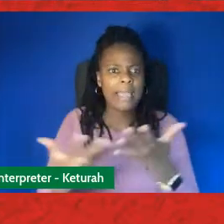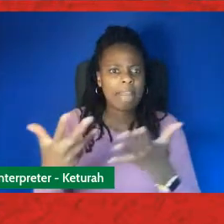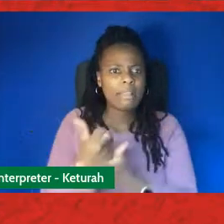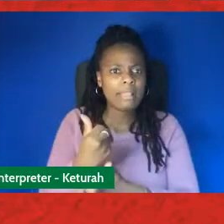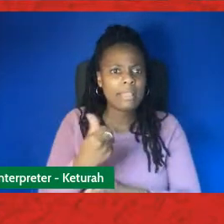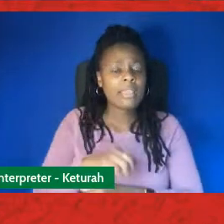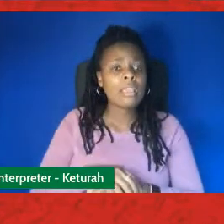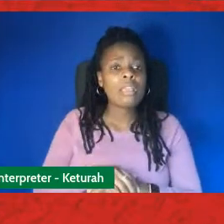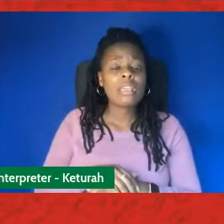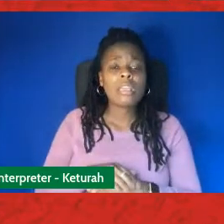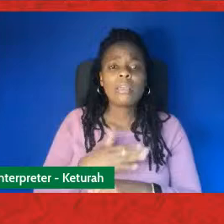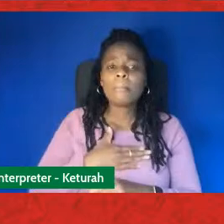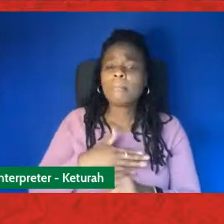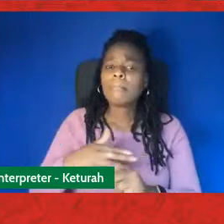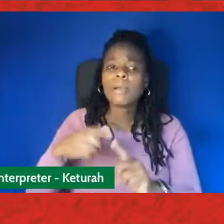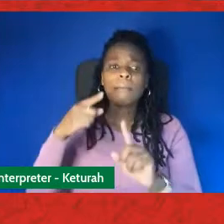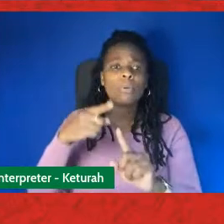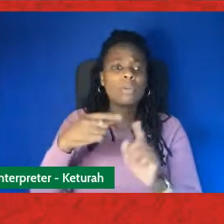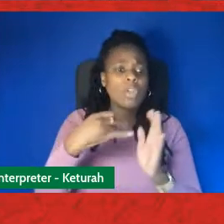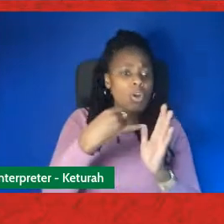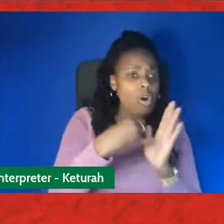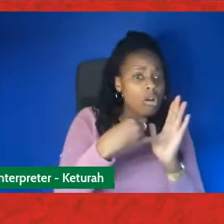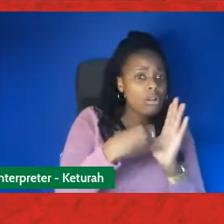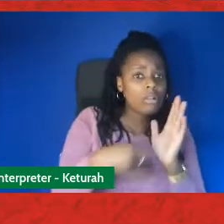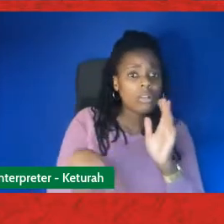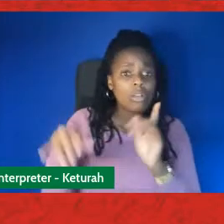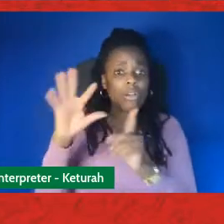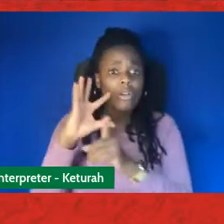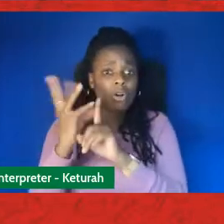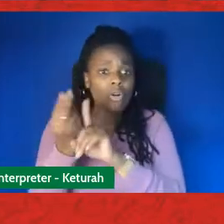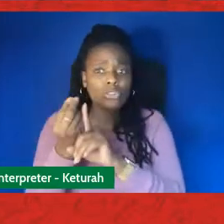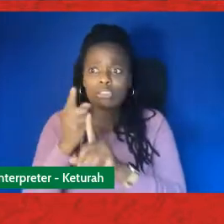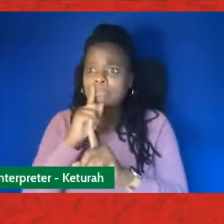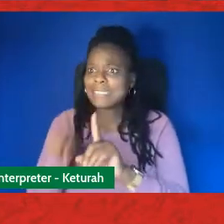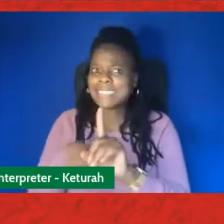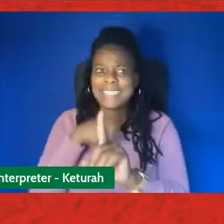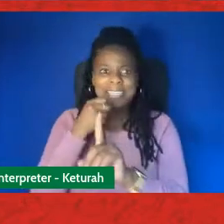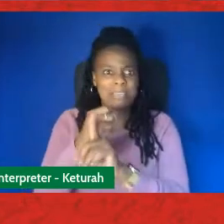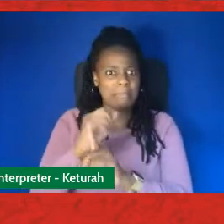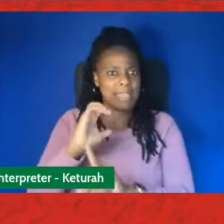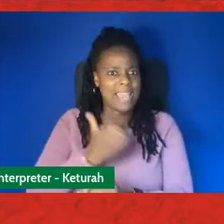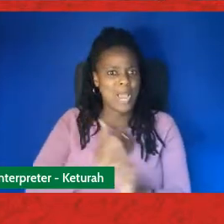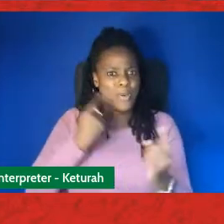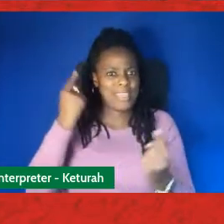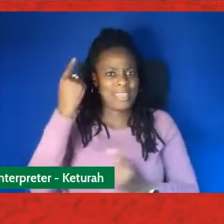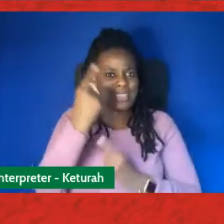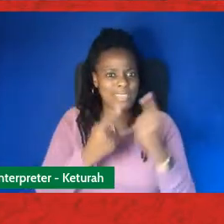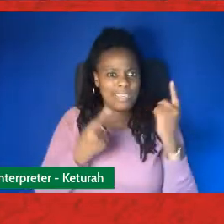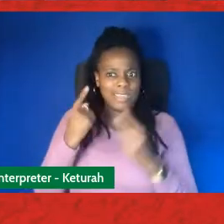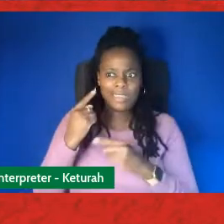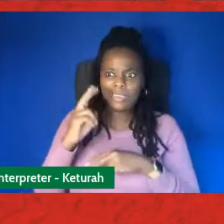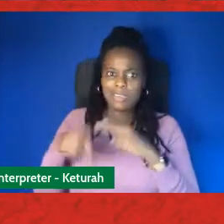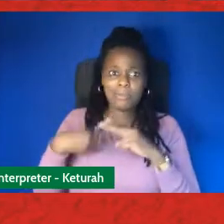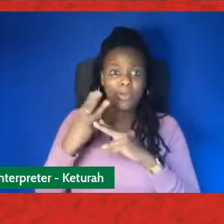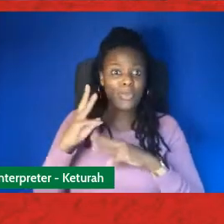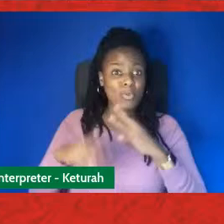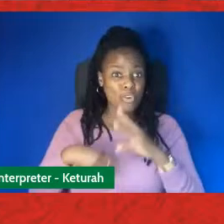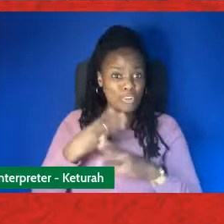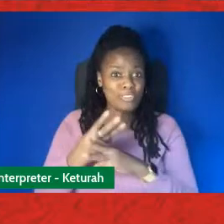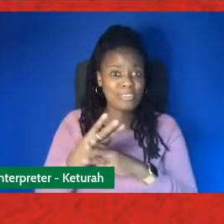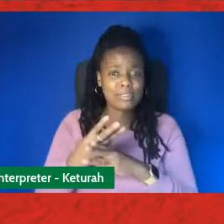talk to just show how art and culture really impact the ways in which we think about the world we're in. So I want to know,